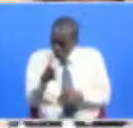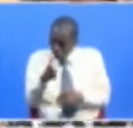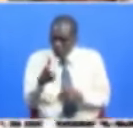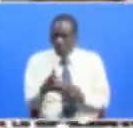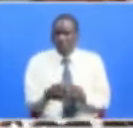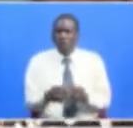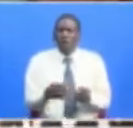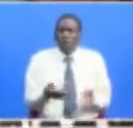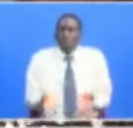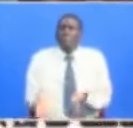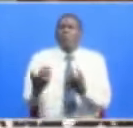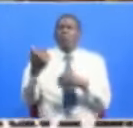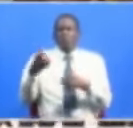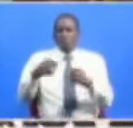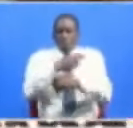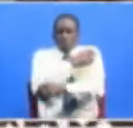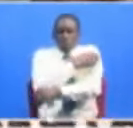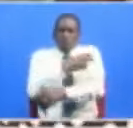akatoroka.